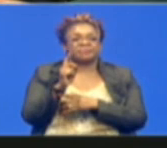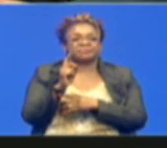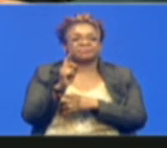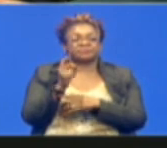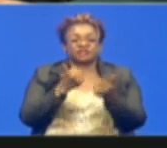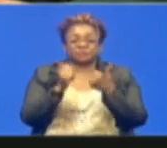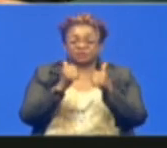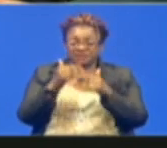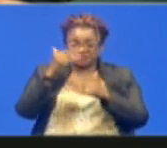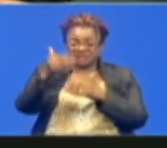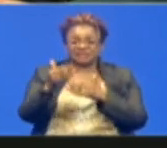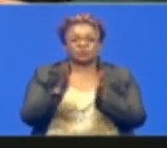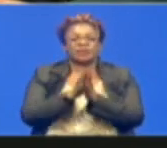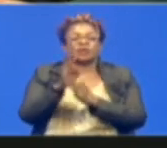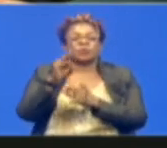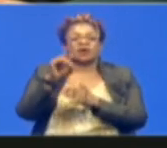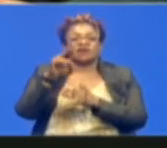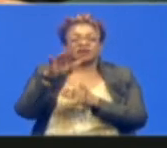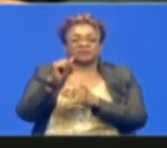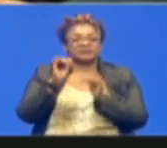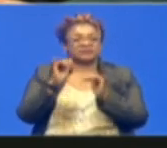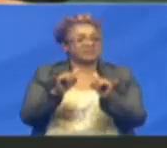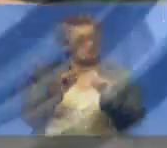Sports is next with Waringa Aida. Stay with us.